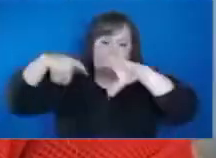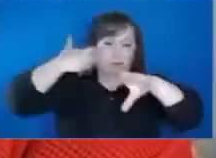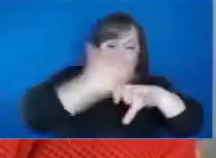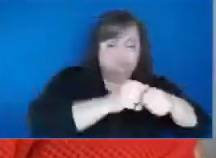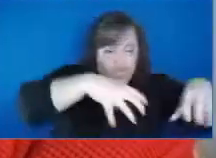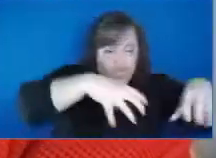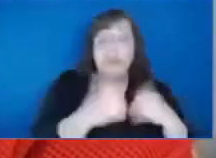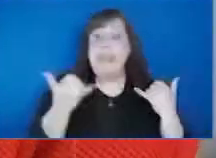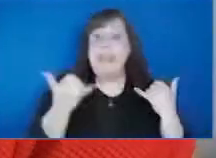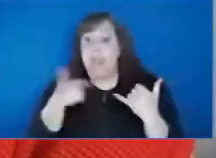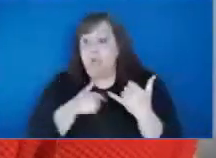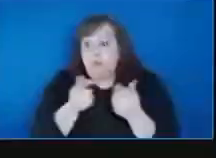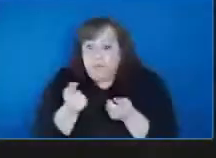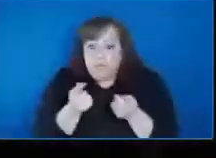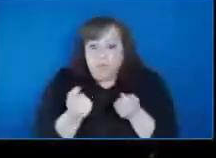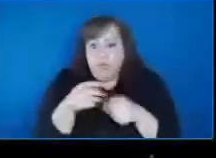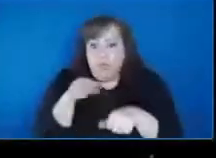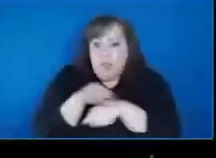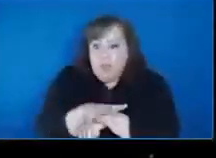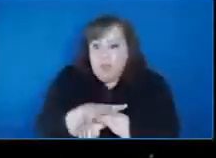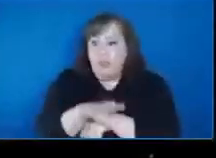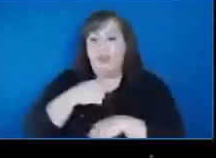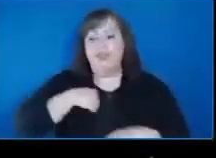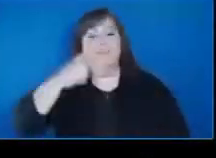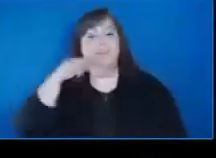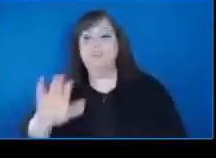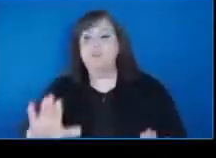I think this is just wonderful.